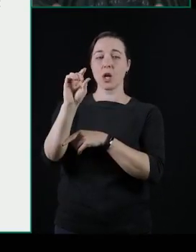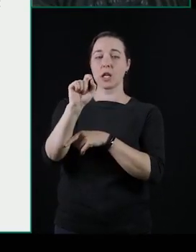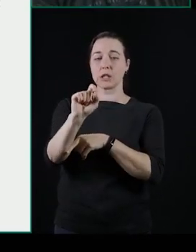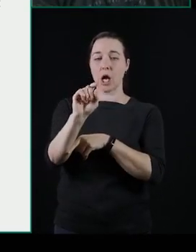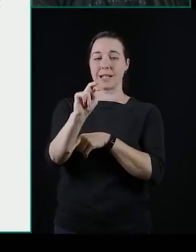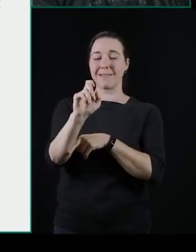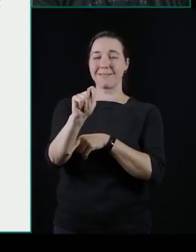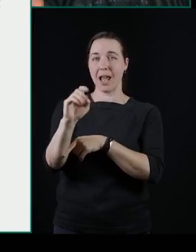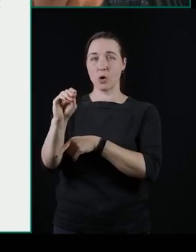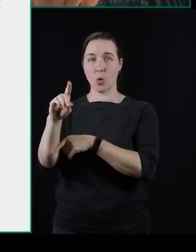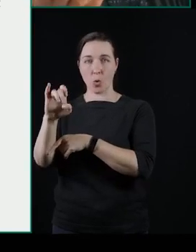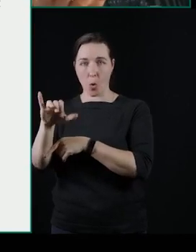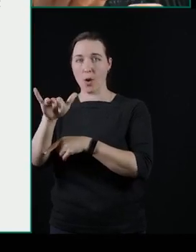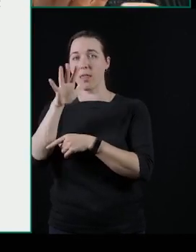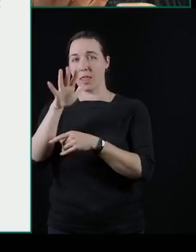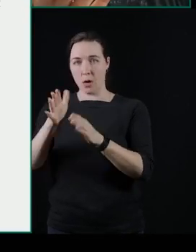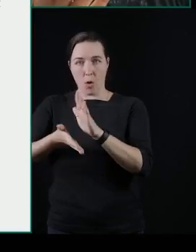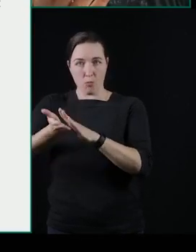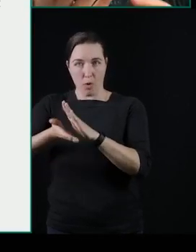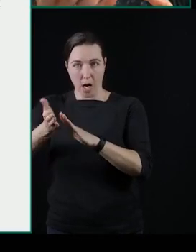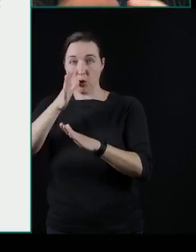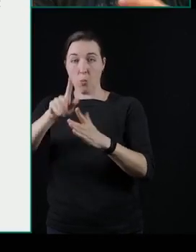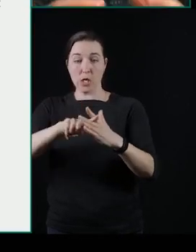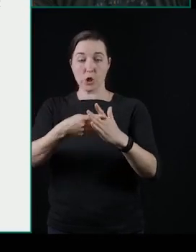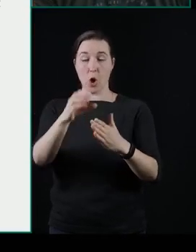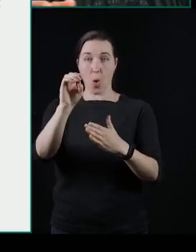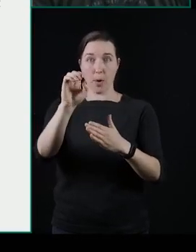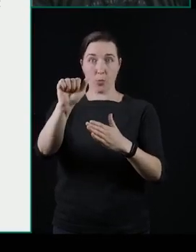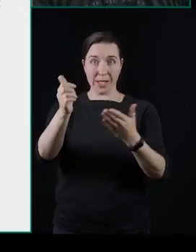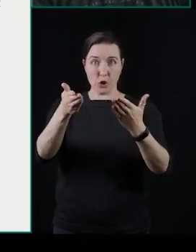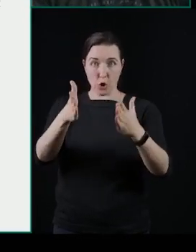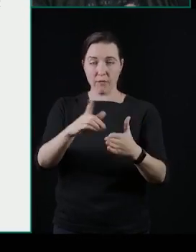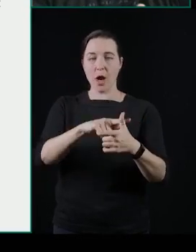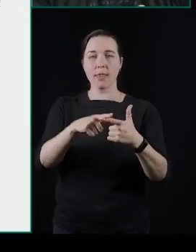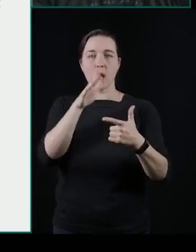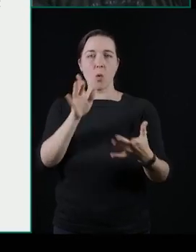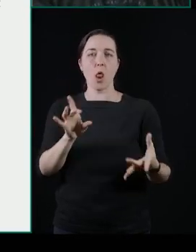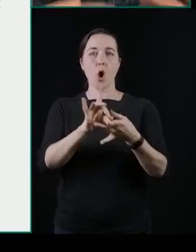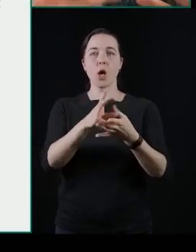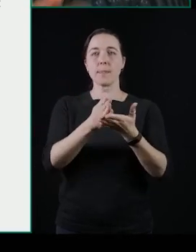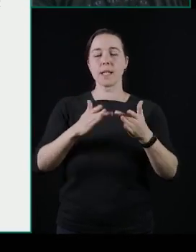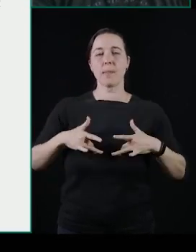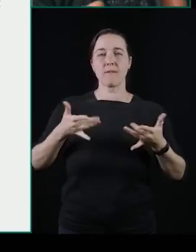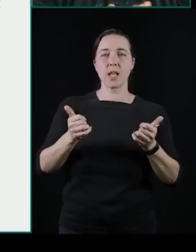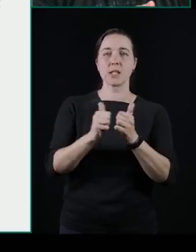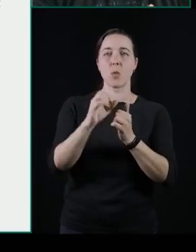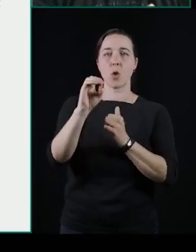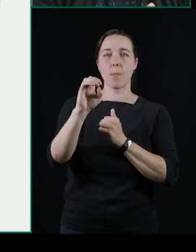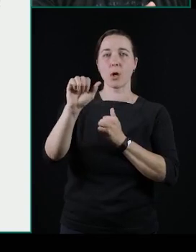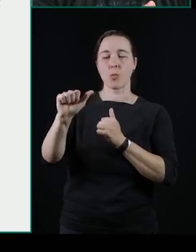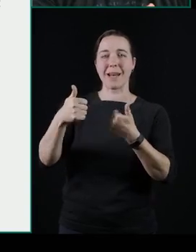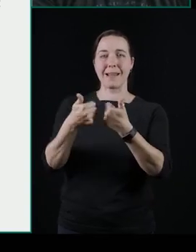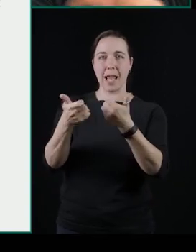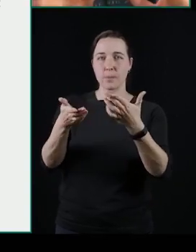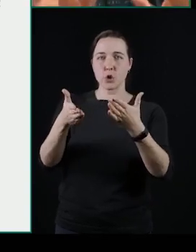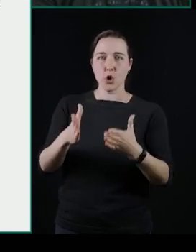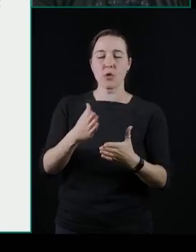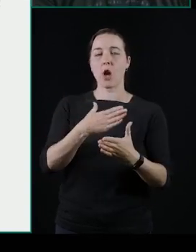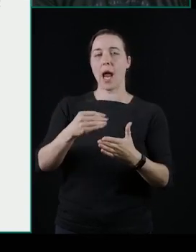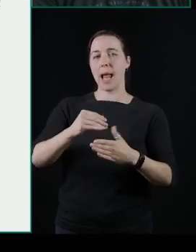that essentially will start the Open Arena server and then hooks up some events when Open Arena game